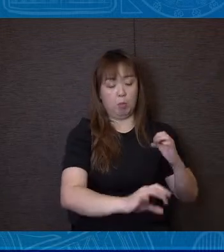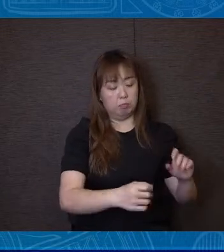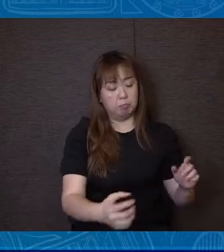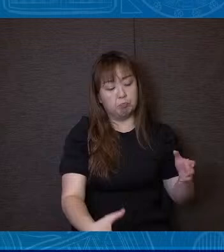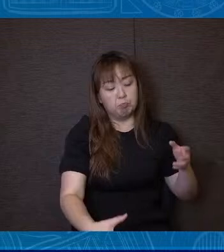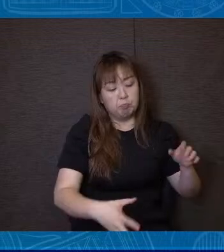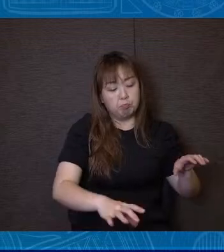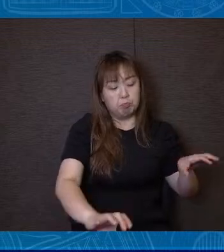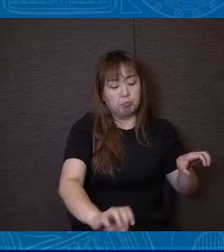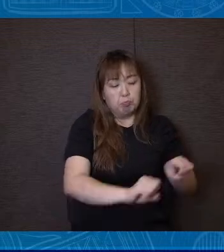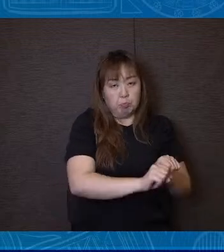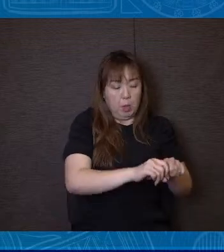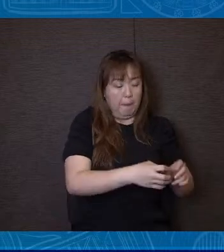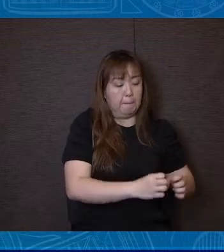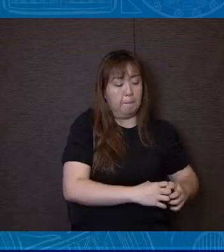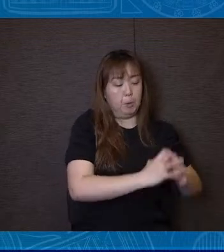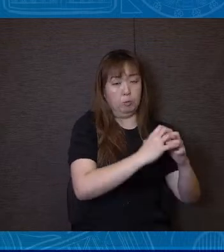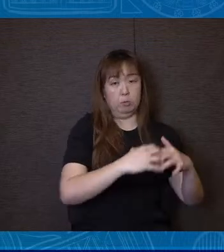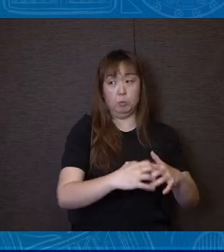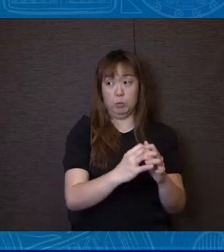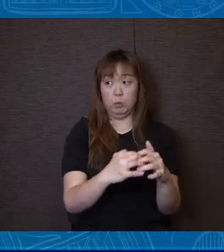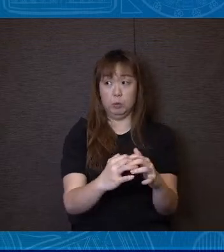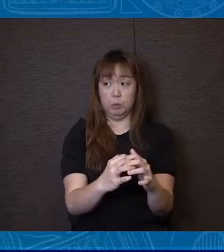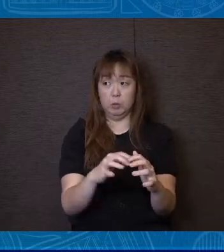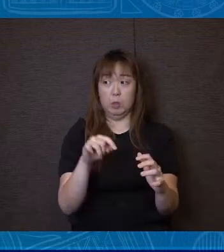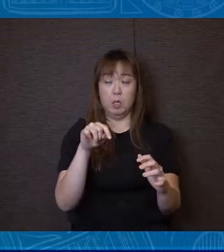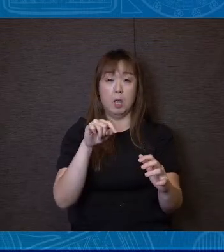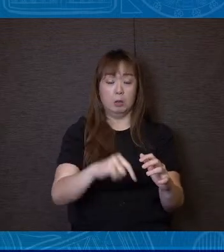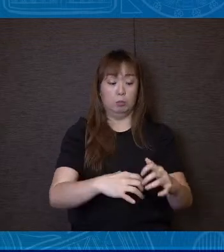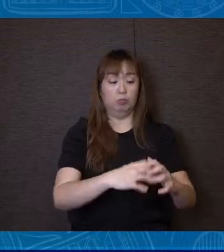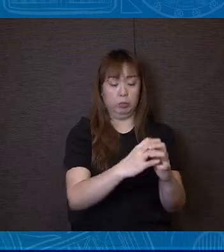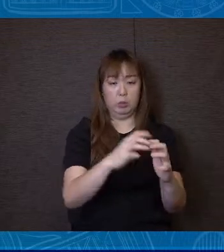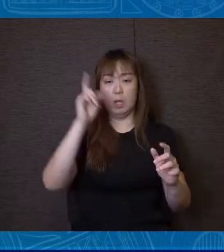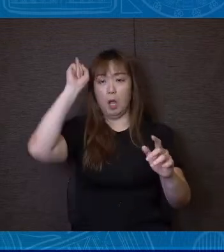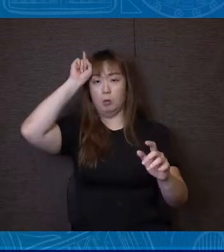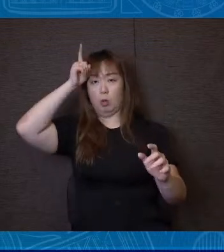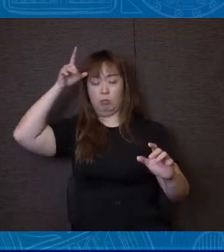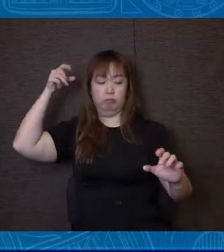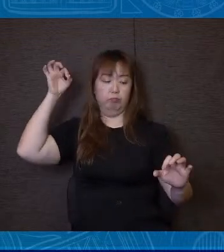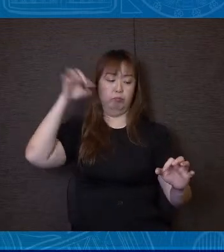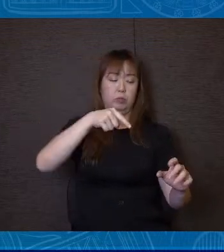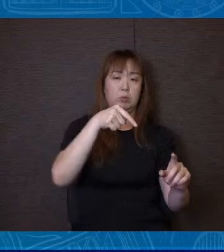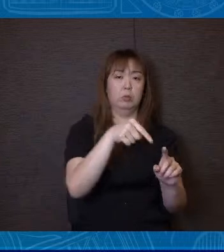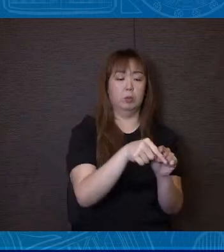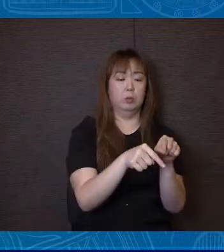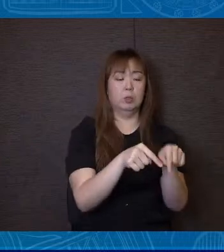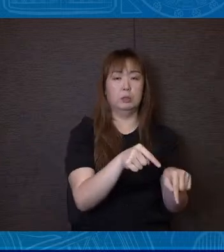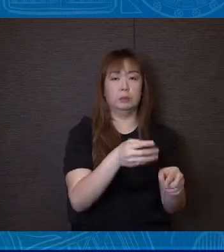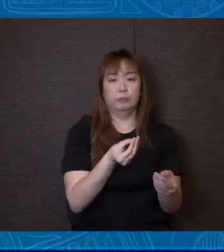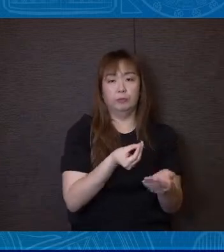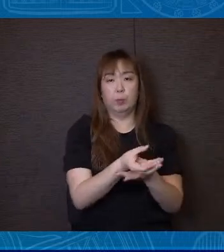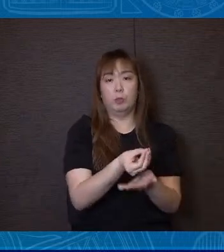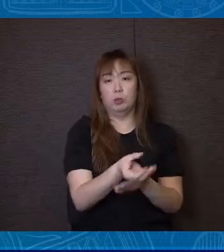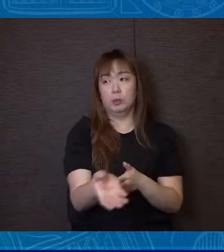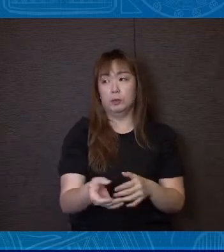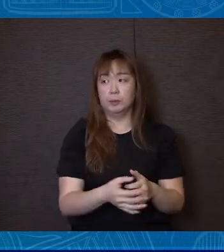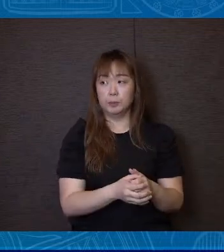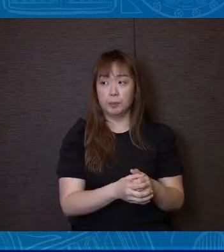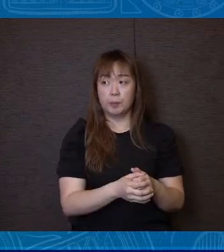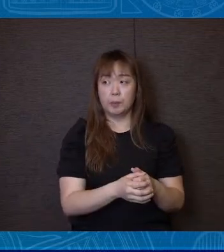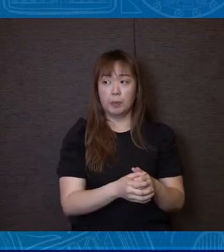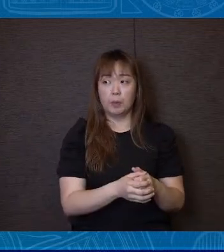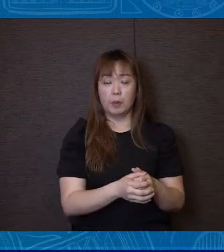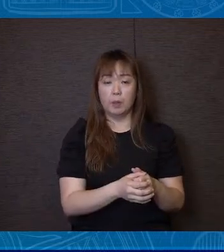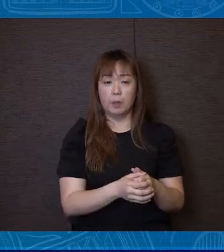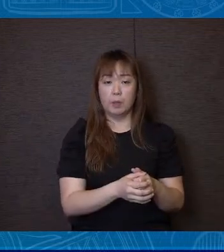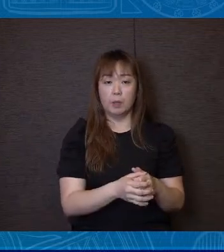fuel, running some of the critical sites so that you have a coverage blanket, umbrella sites as we call it, and maintaining the